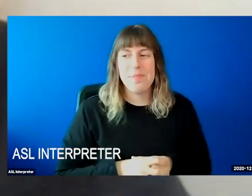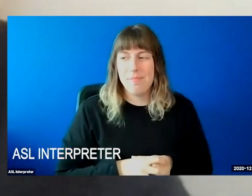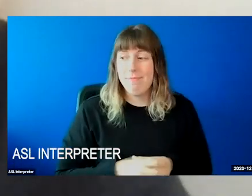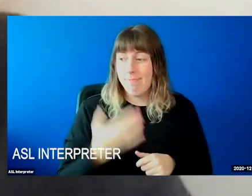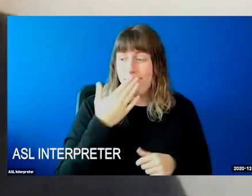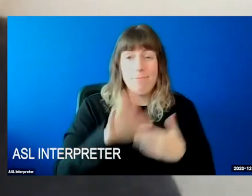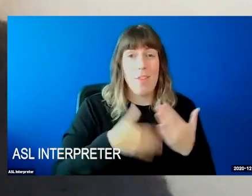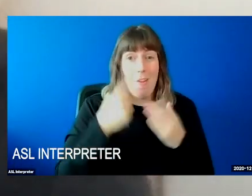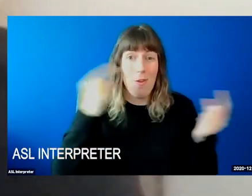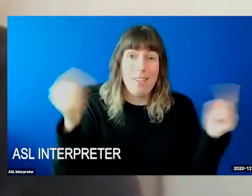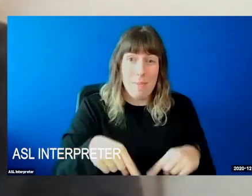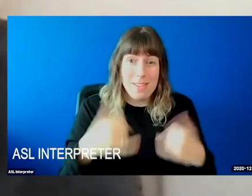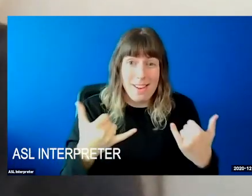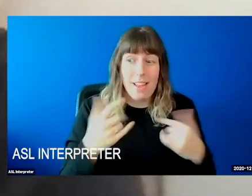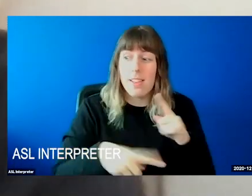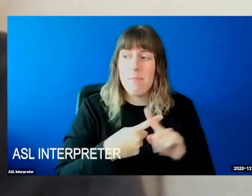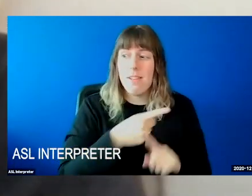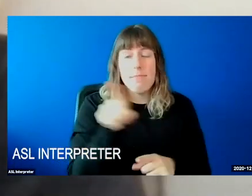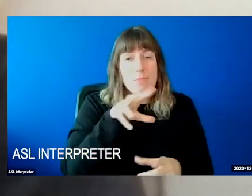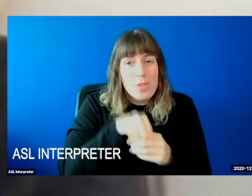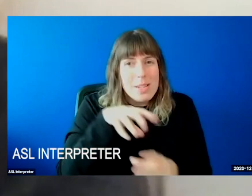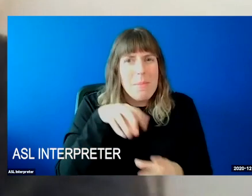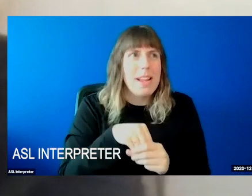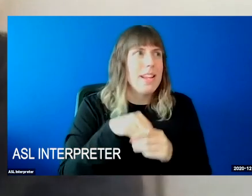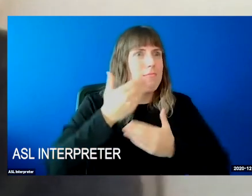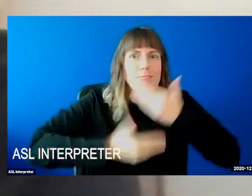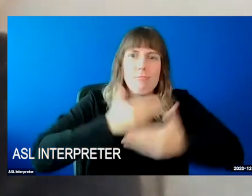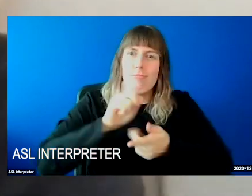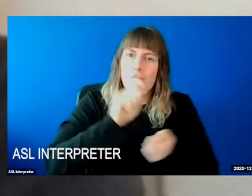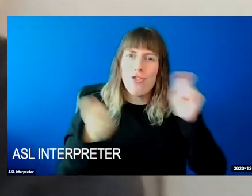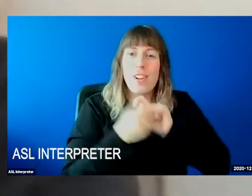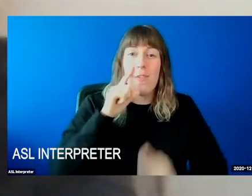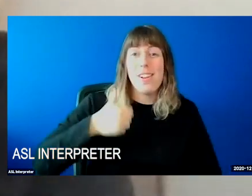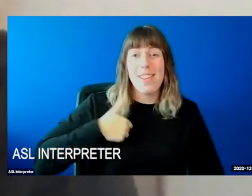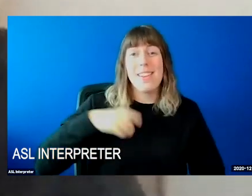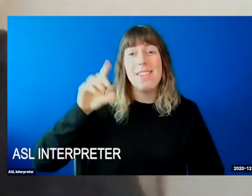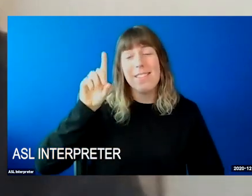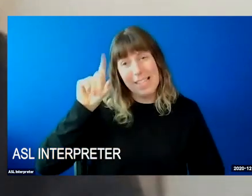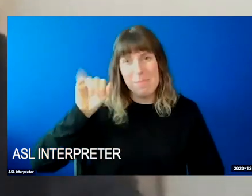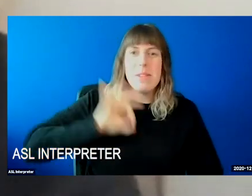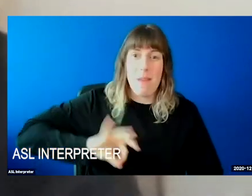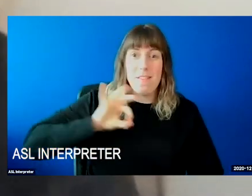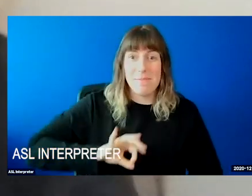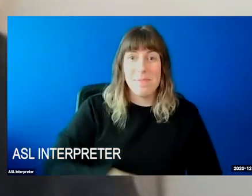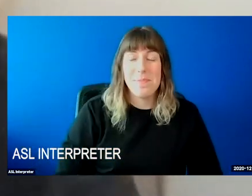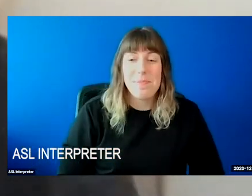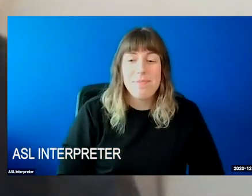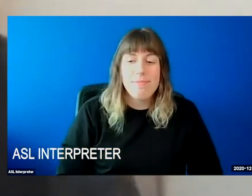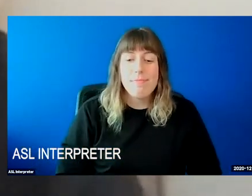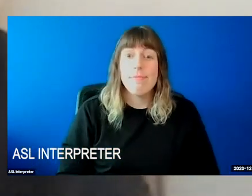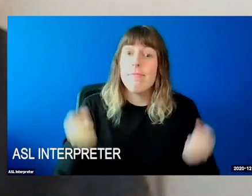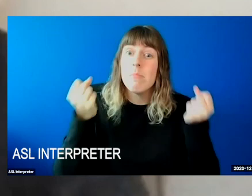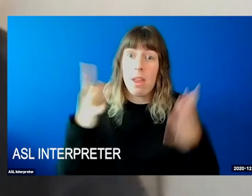the sessions. So I want to say thank you for being here and for participating in the building momentum for the Canada